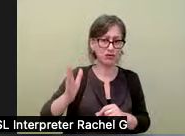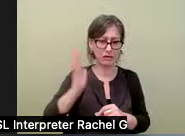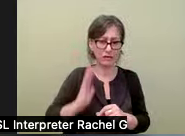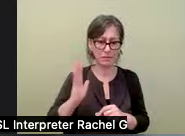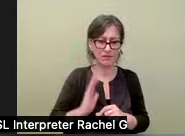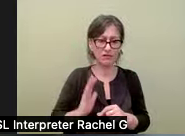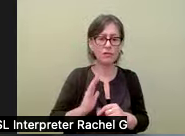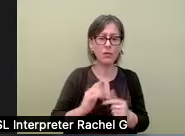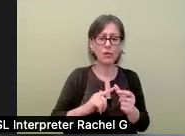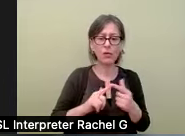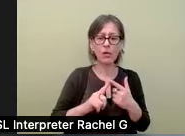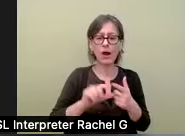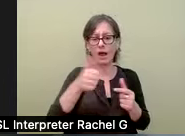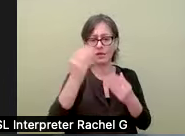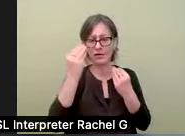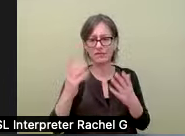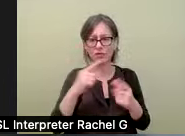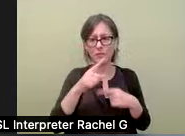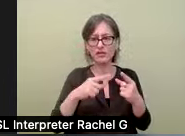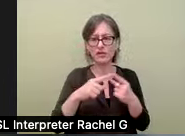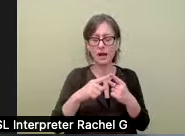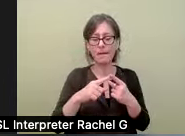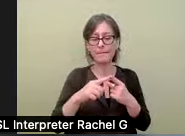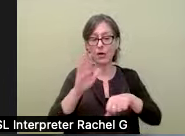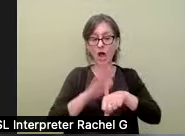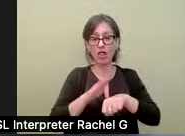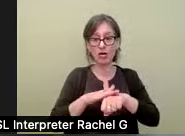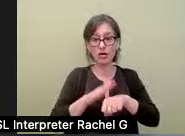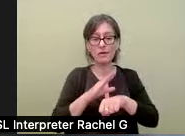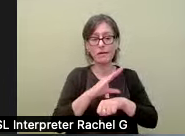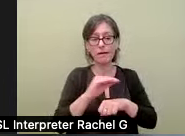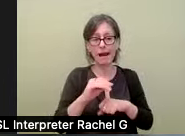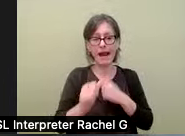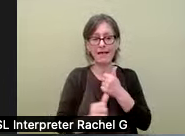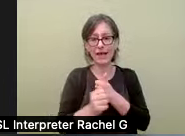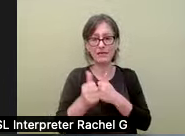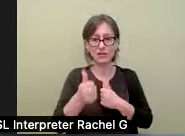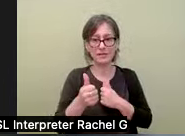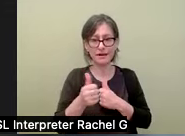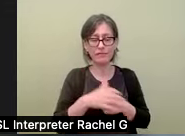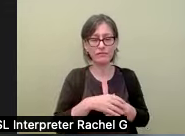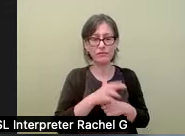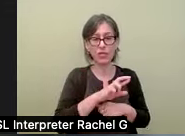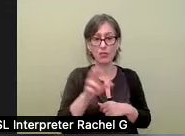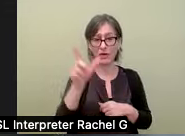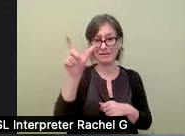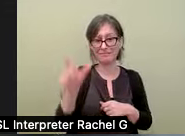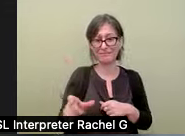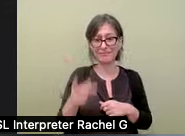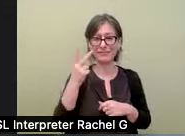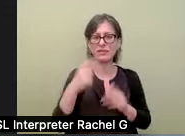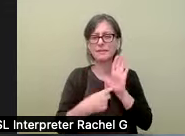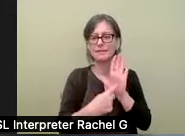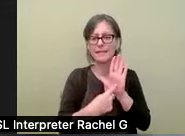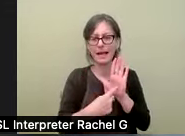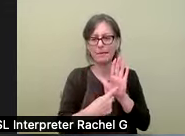lot of information on tsunami alerts, and the tsunami hazard itself. On the right side is an example